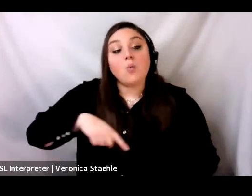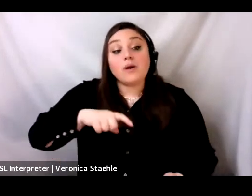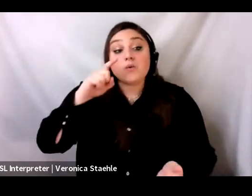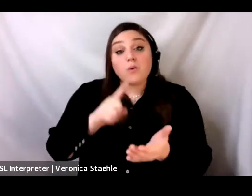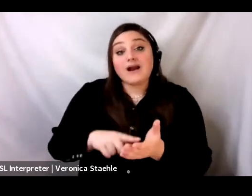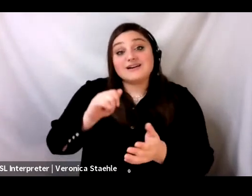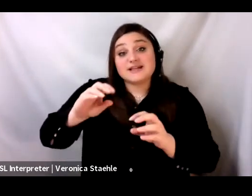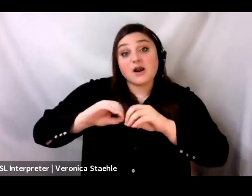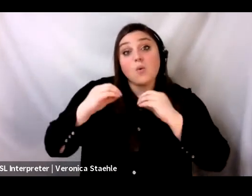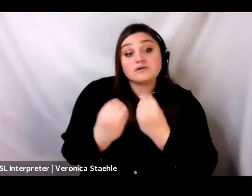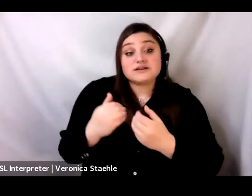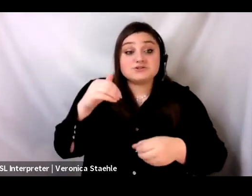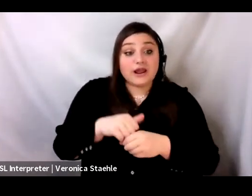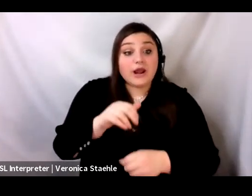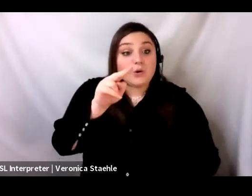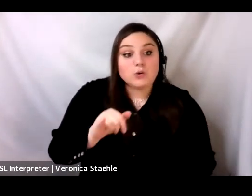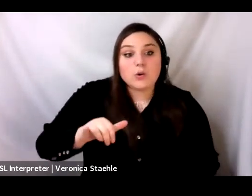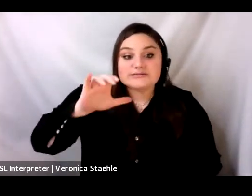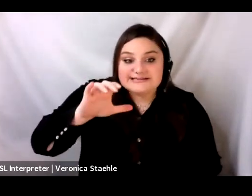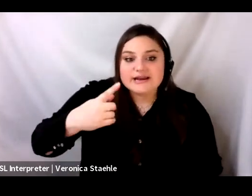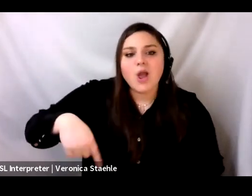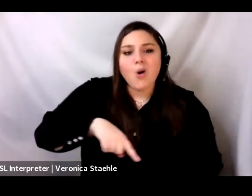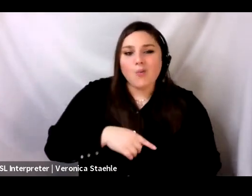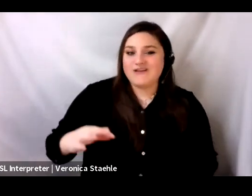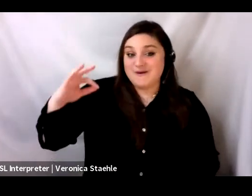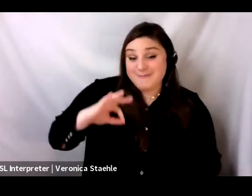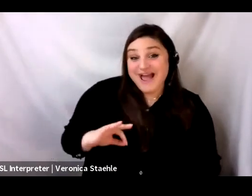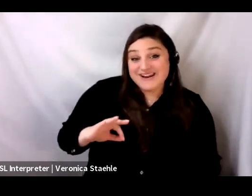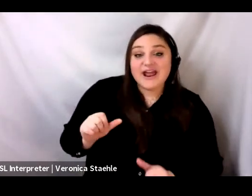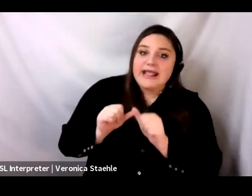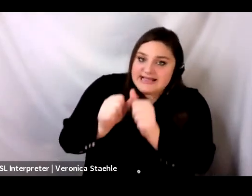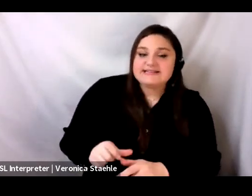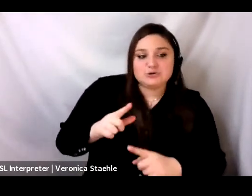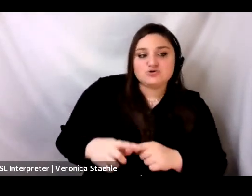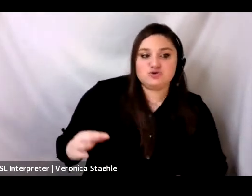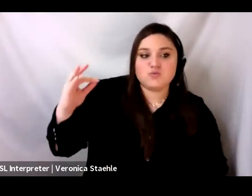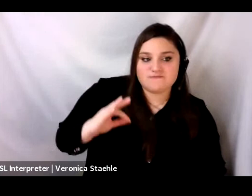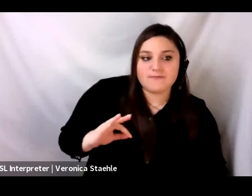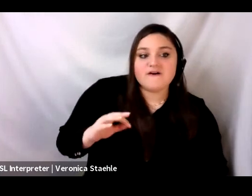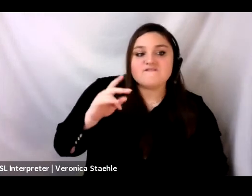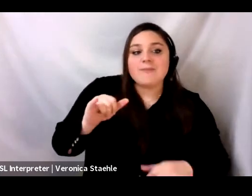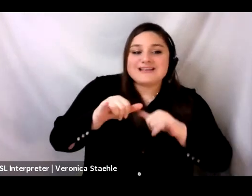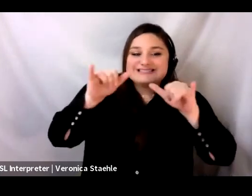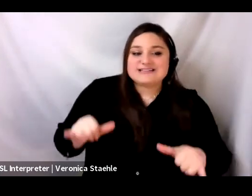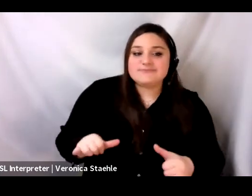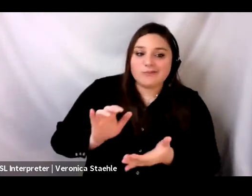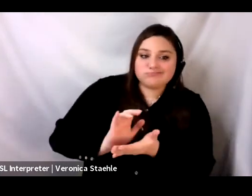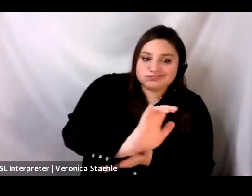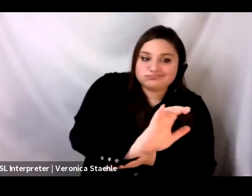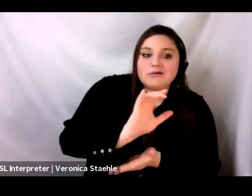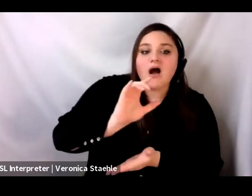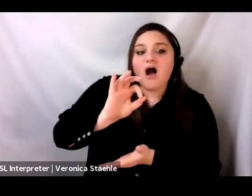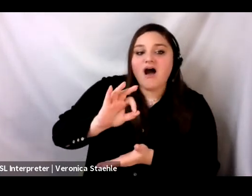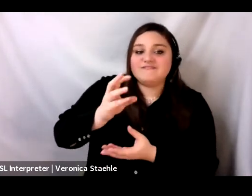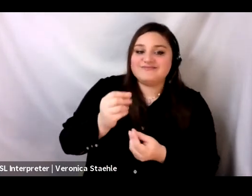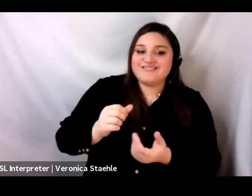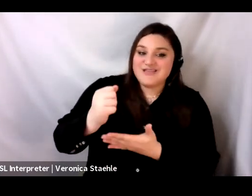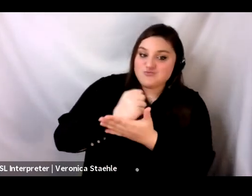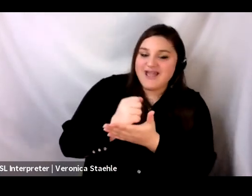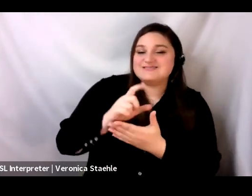benefit from the systemic displacement and subsequent erasure of Lenape people and governance on their